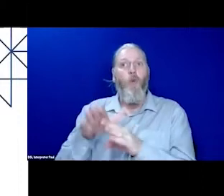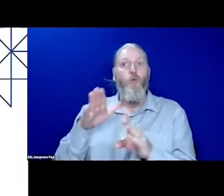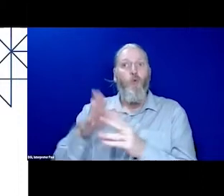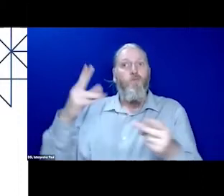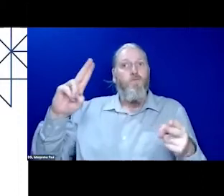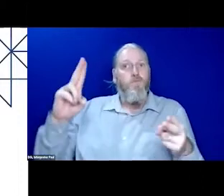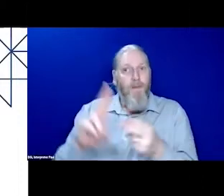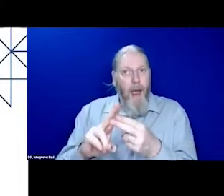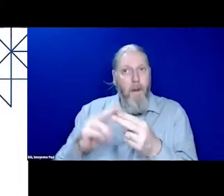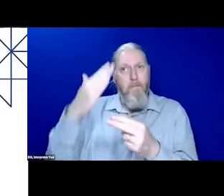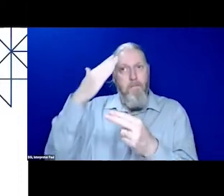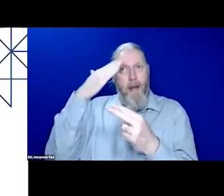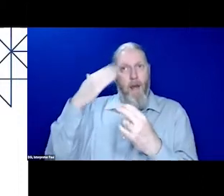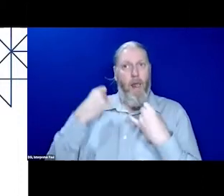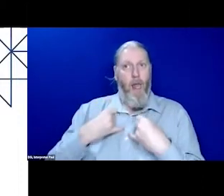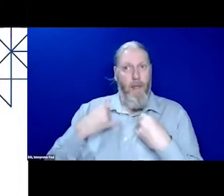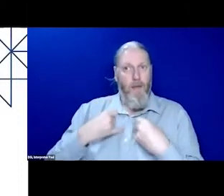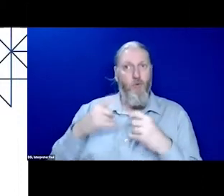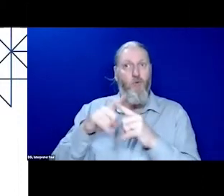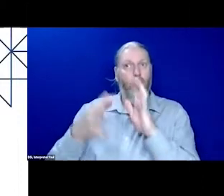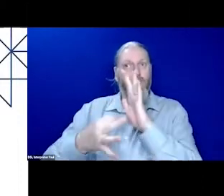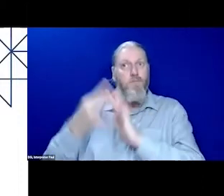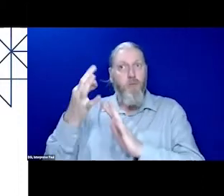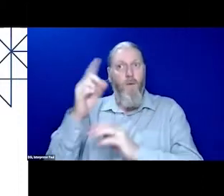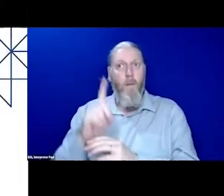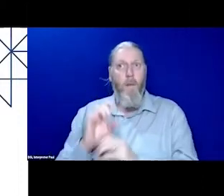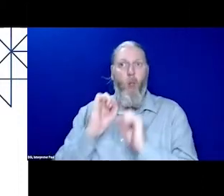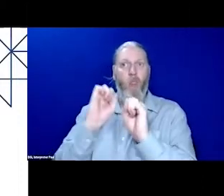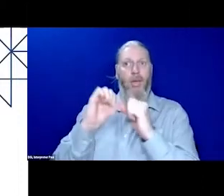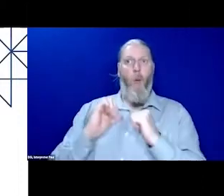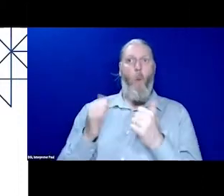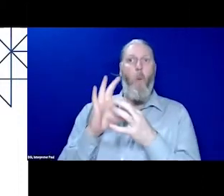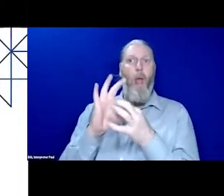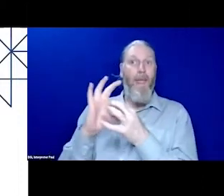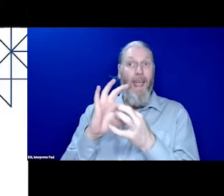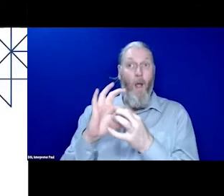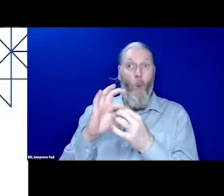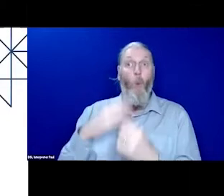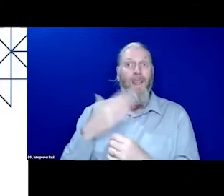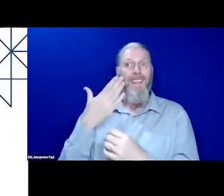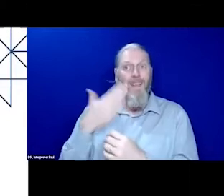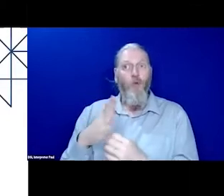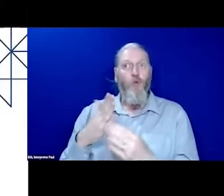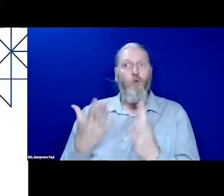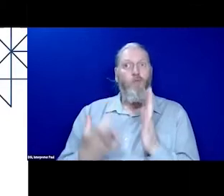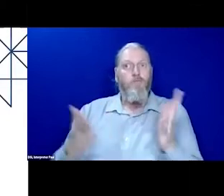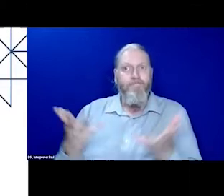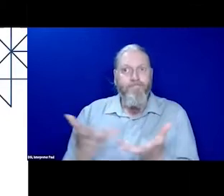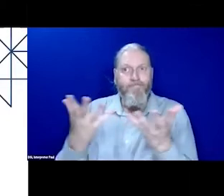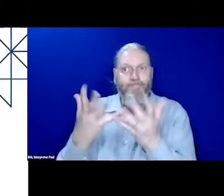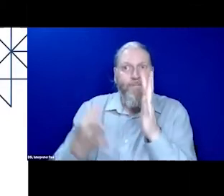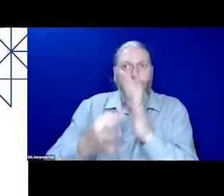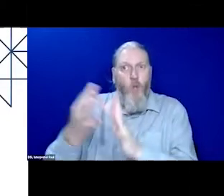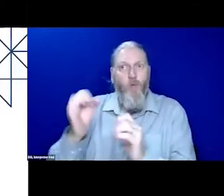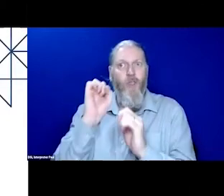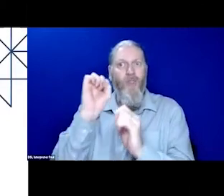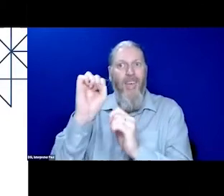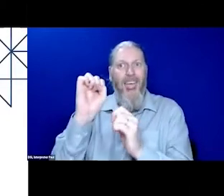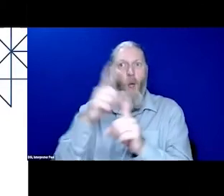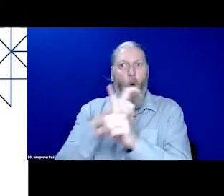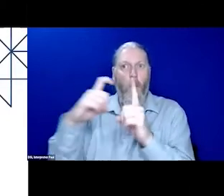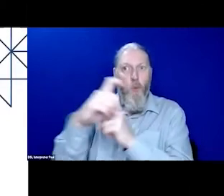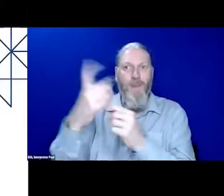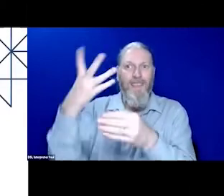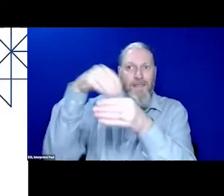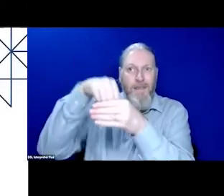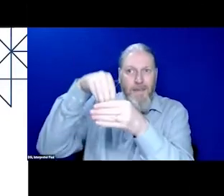improve well-being, we already need to be strengthening connections and a sense of belonging in communities. We already need to be meeting children and